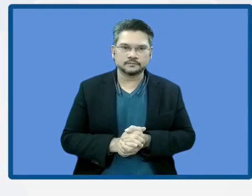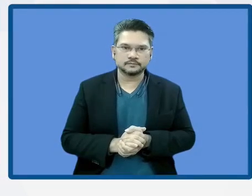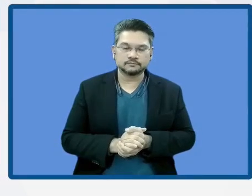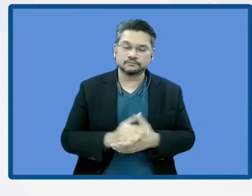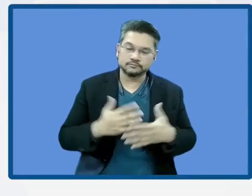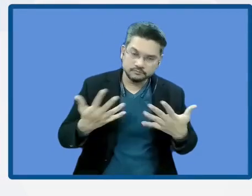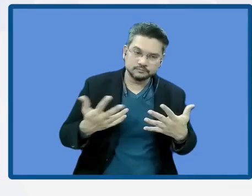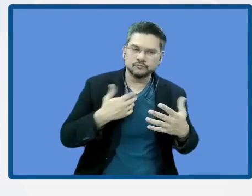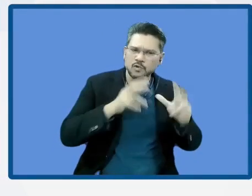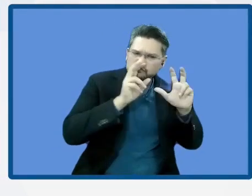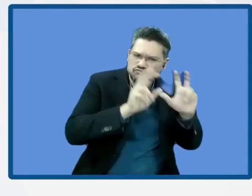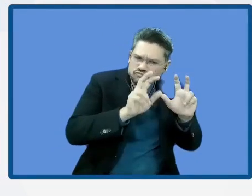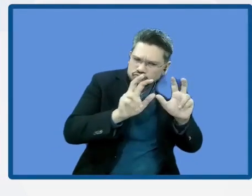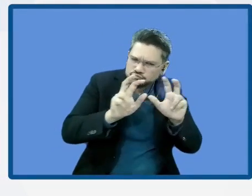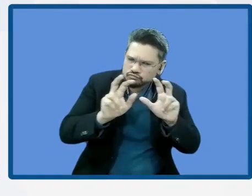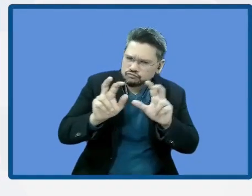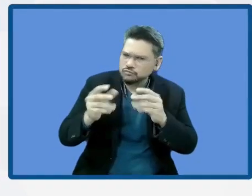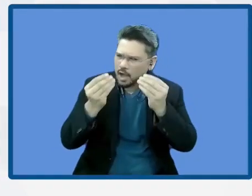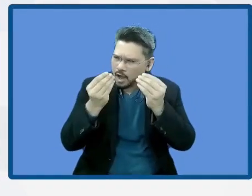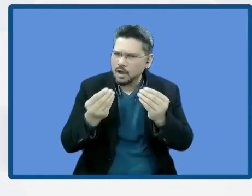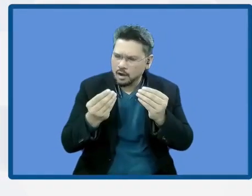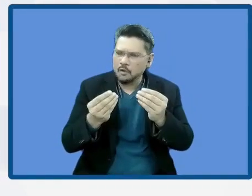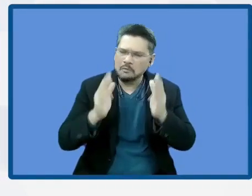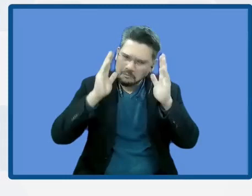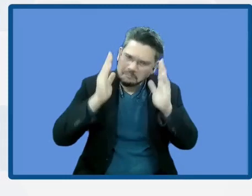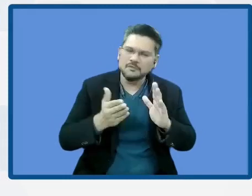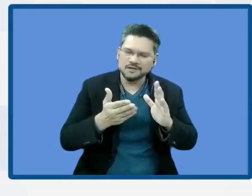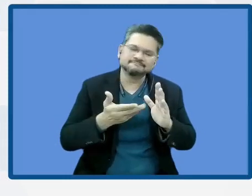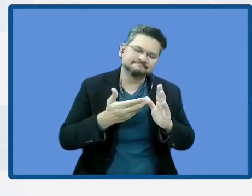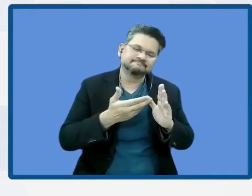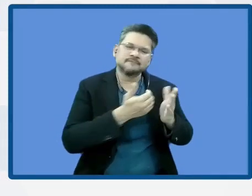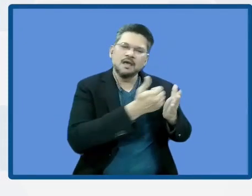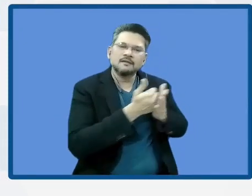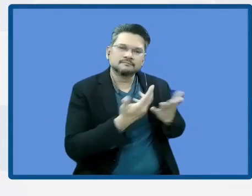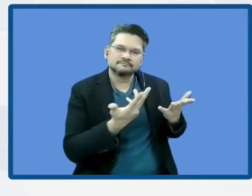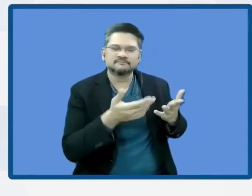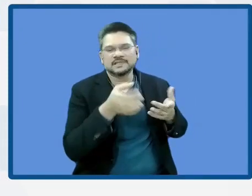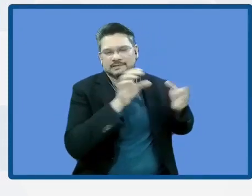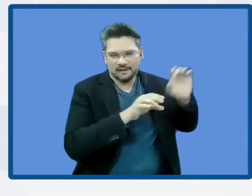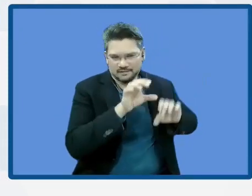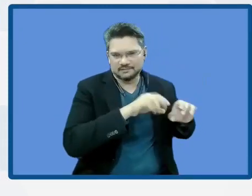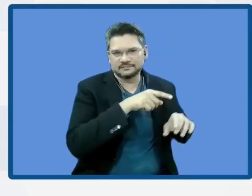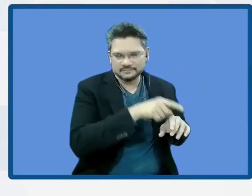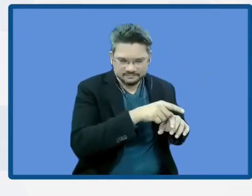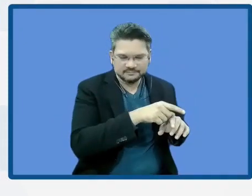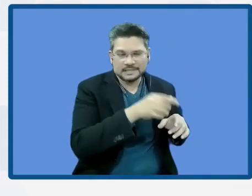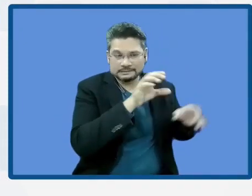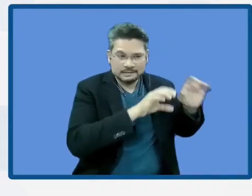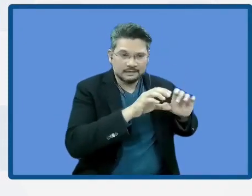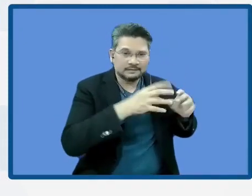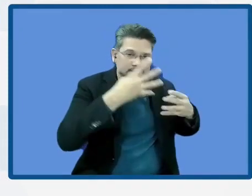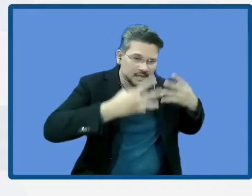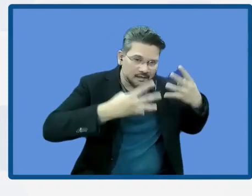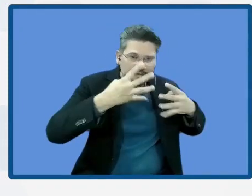process, then we really rely on science. We need to be able to coordinate all the knowledge that science provides. And that's why we